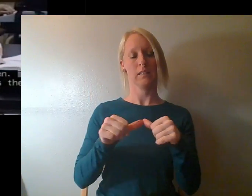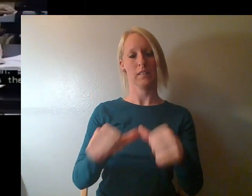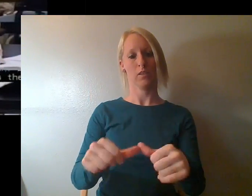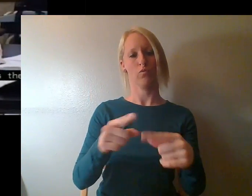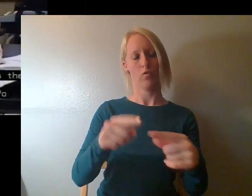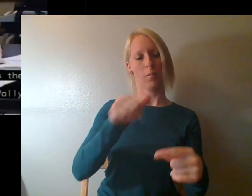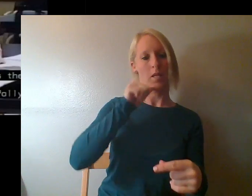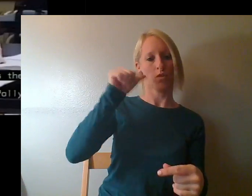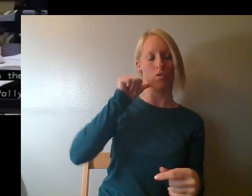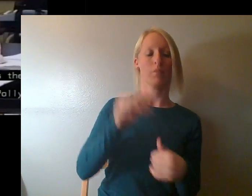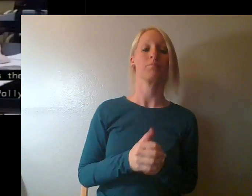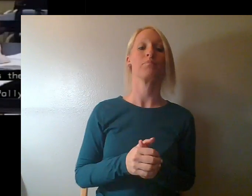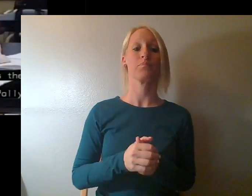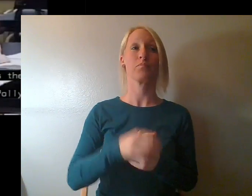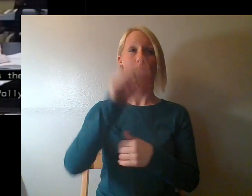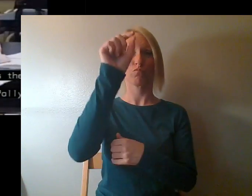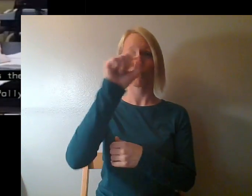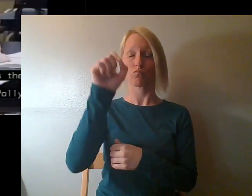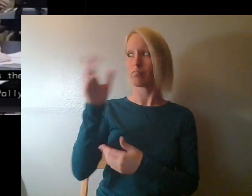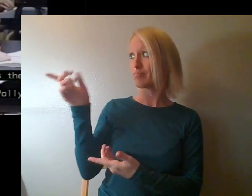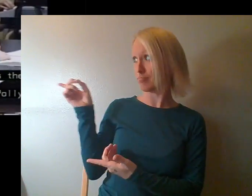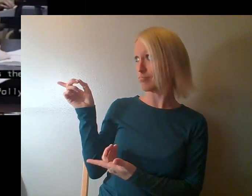Raw materials. Thanks, Holly.